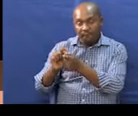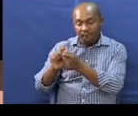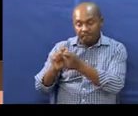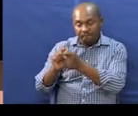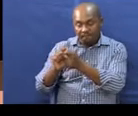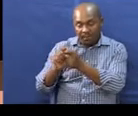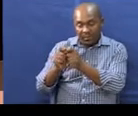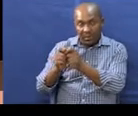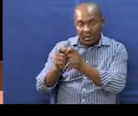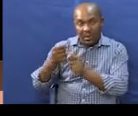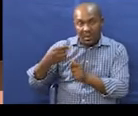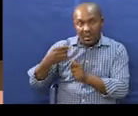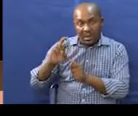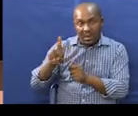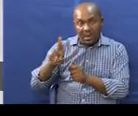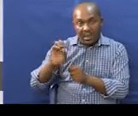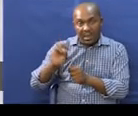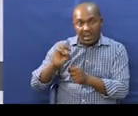to green